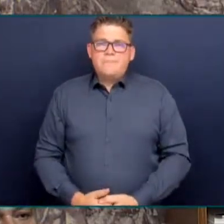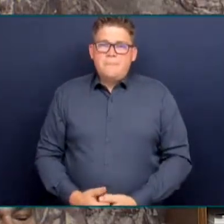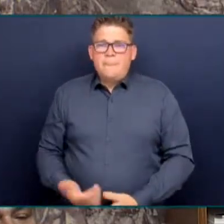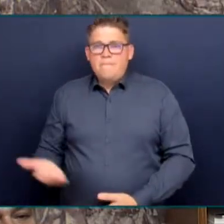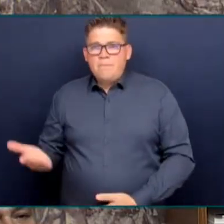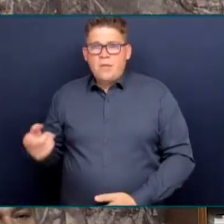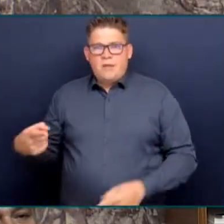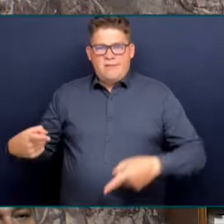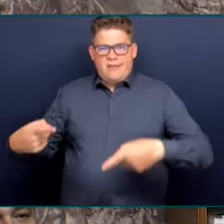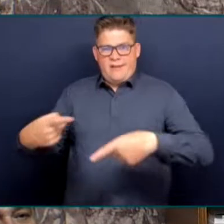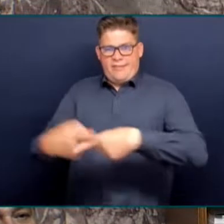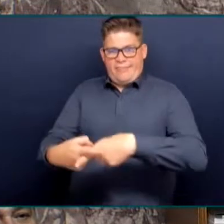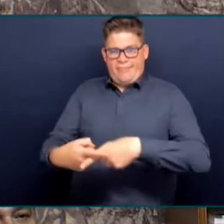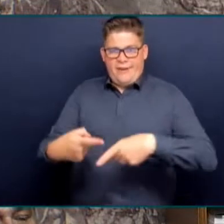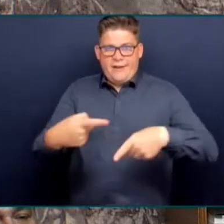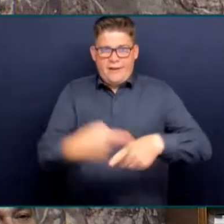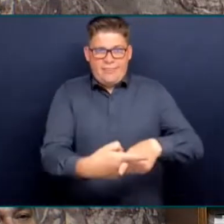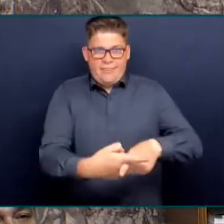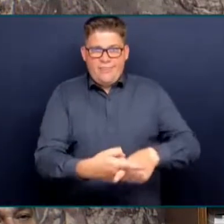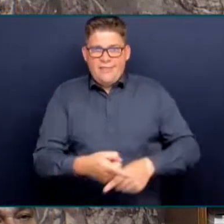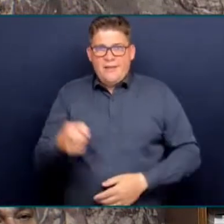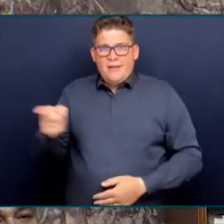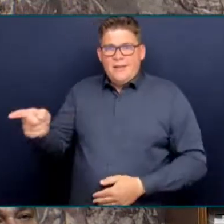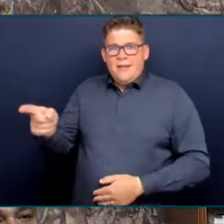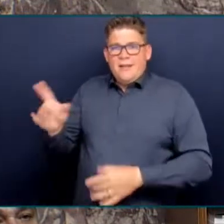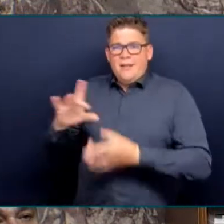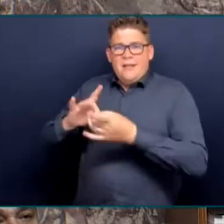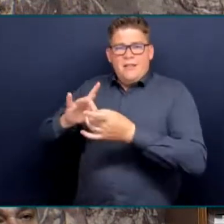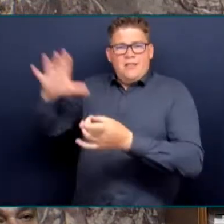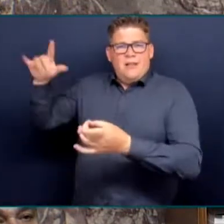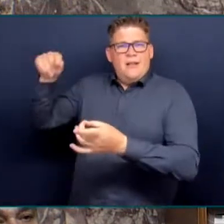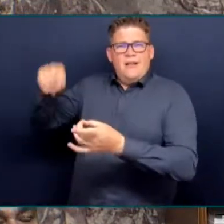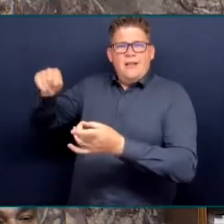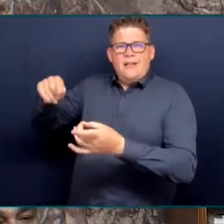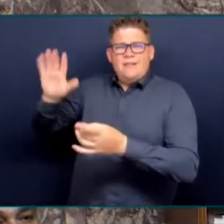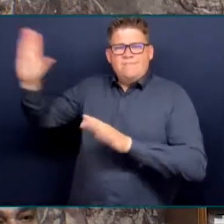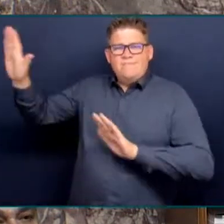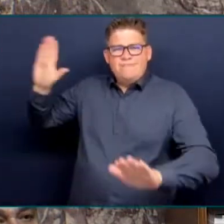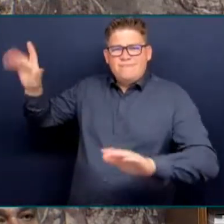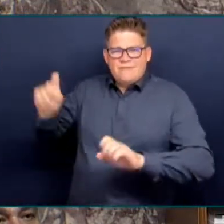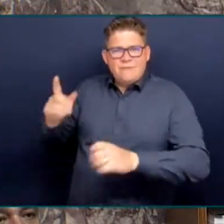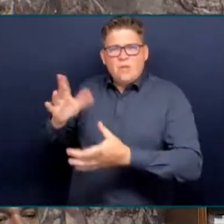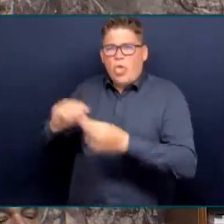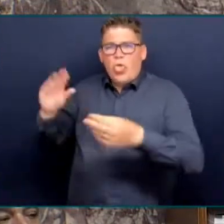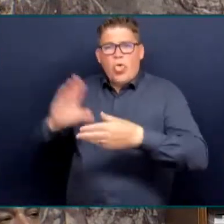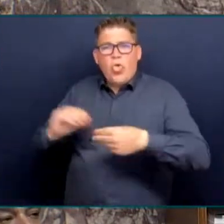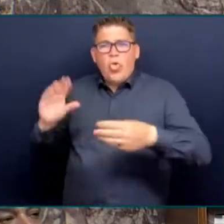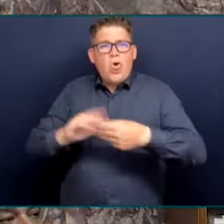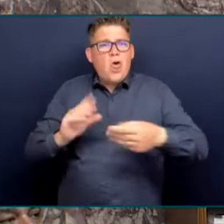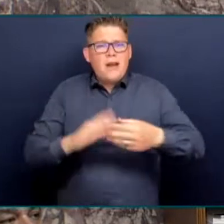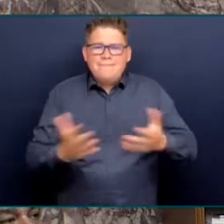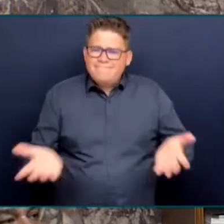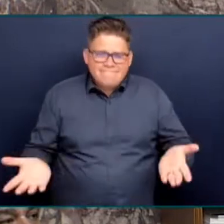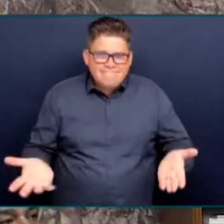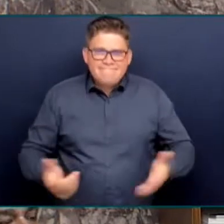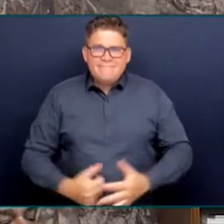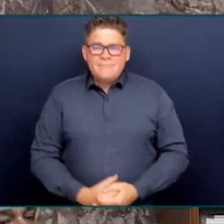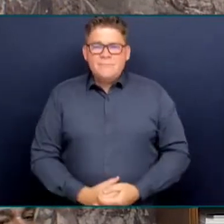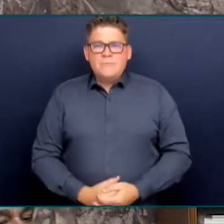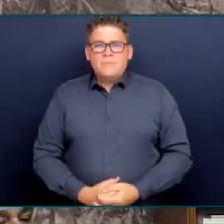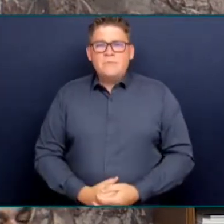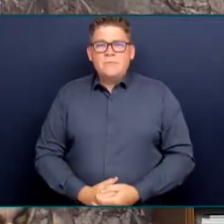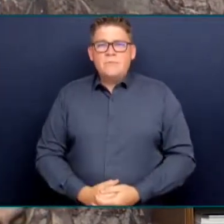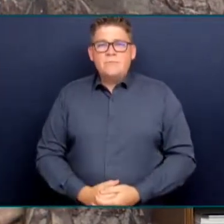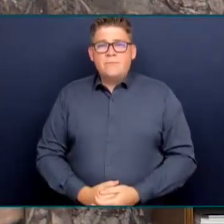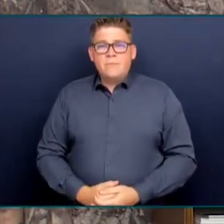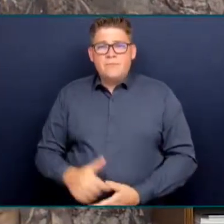actually happening out there in communities is breathtaking. In every corner of this province, people are suffering. They're